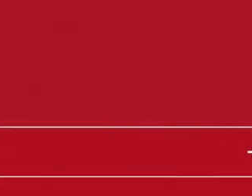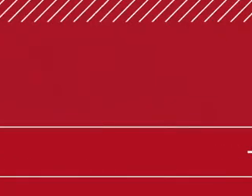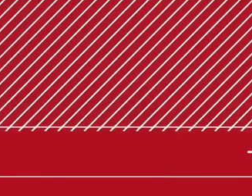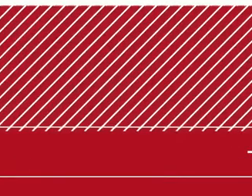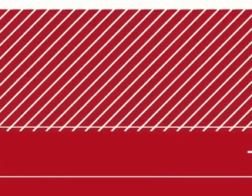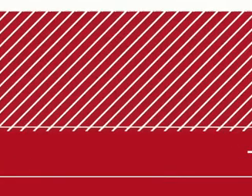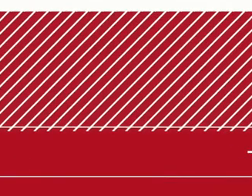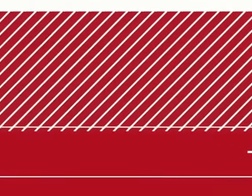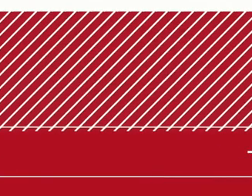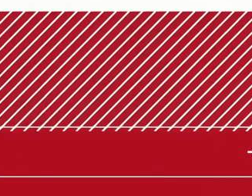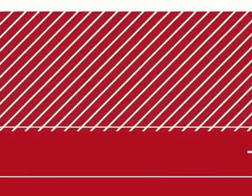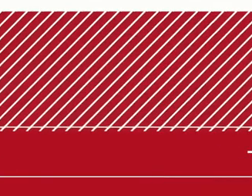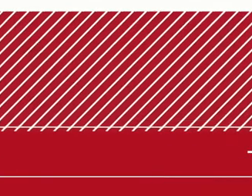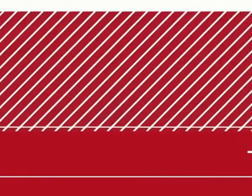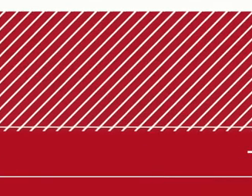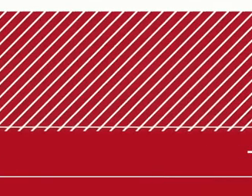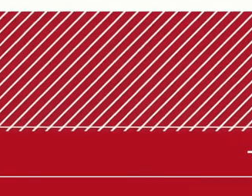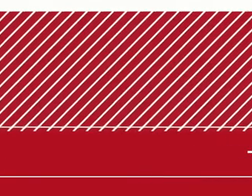Sabrina. Hi, Jen.